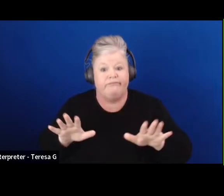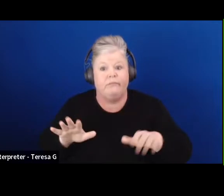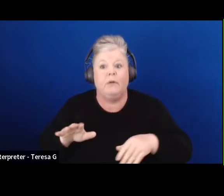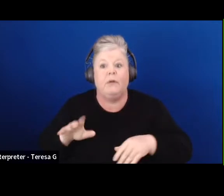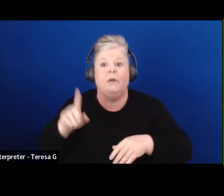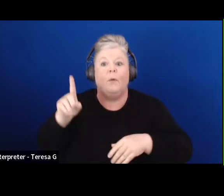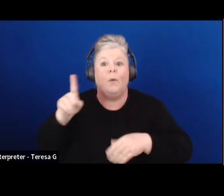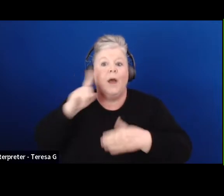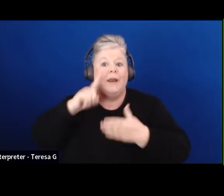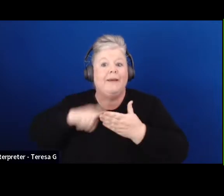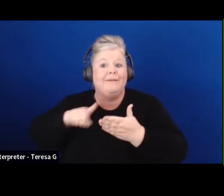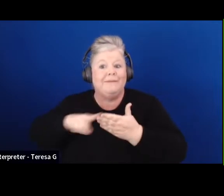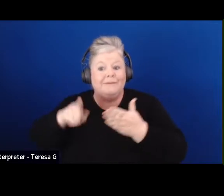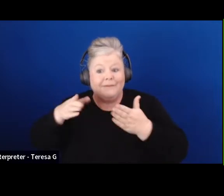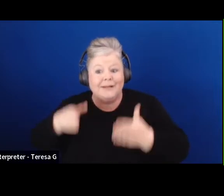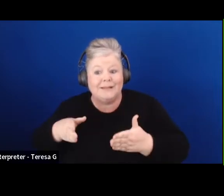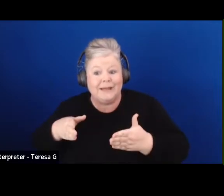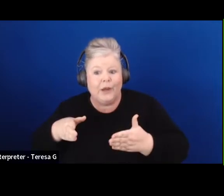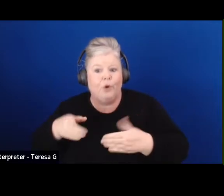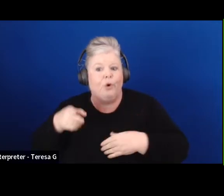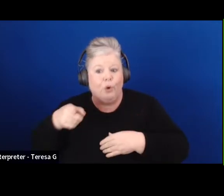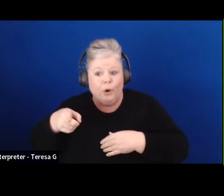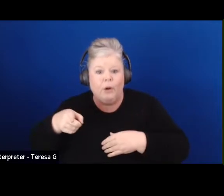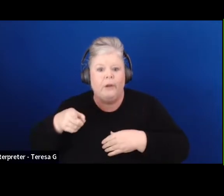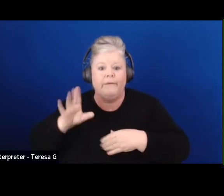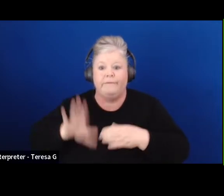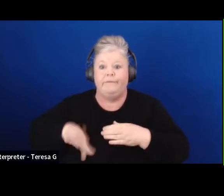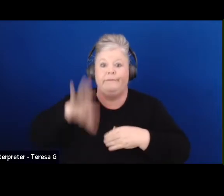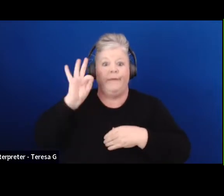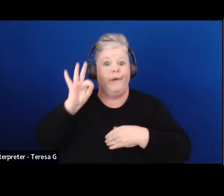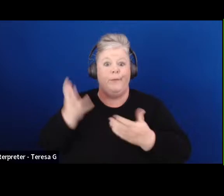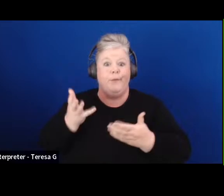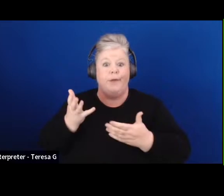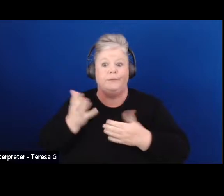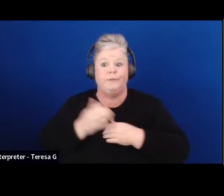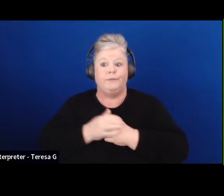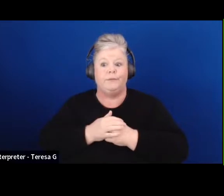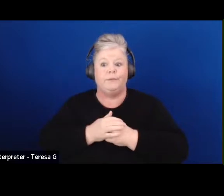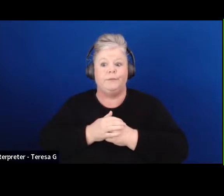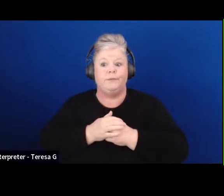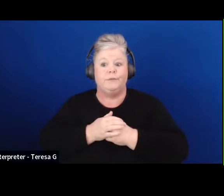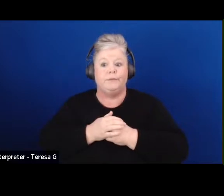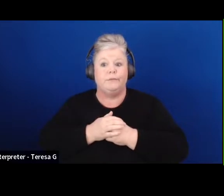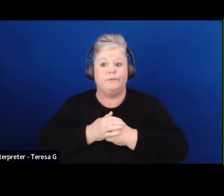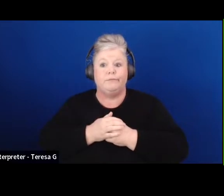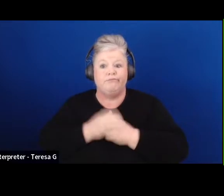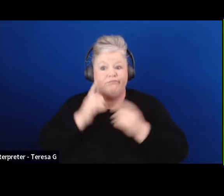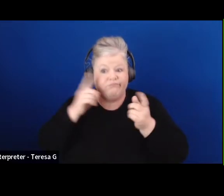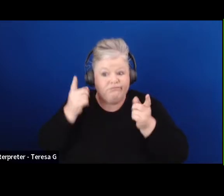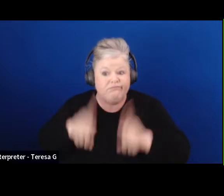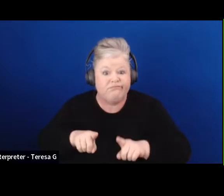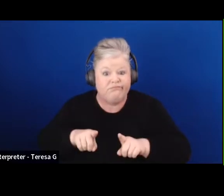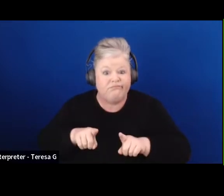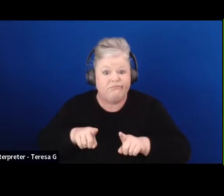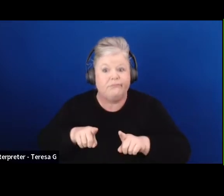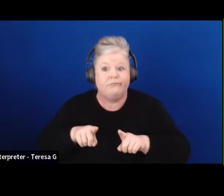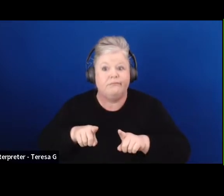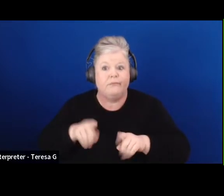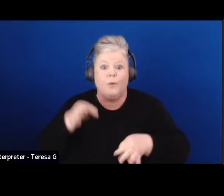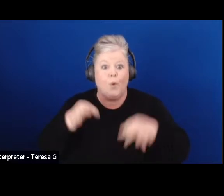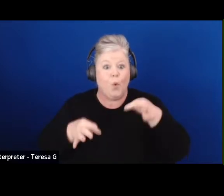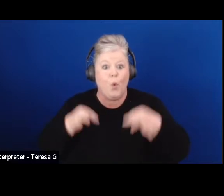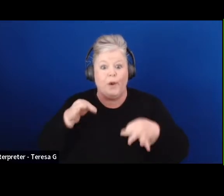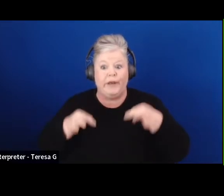Dave Viscombe, had discovered an incident, a court hearing that